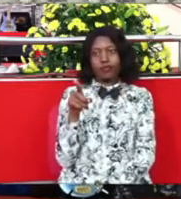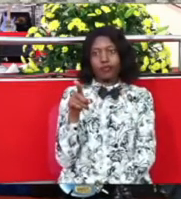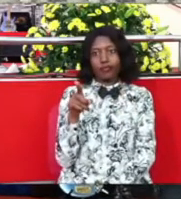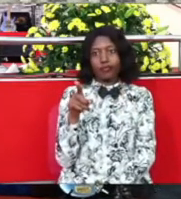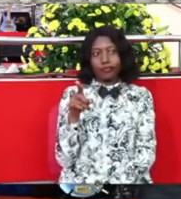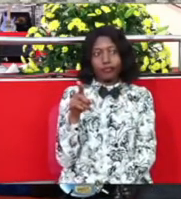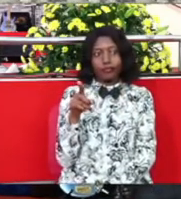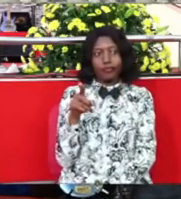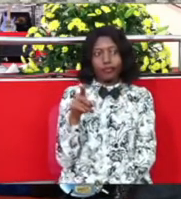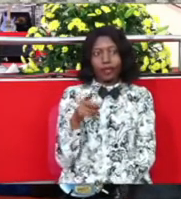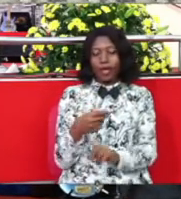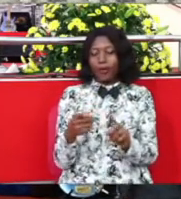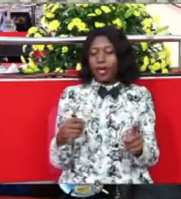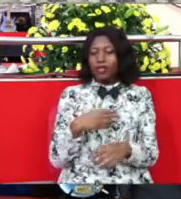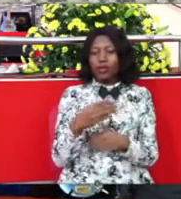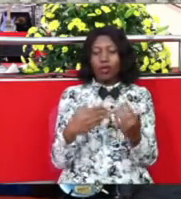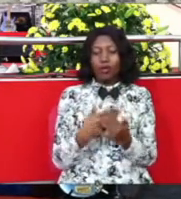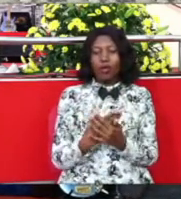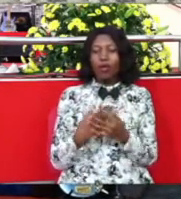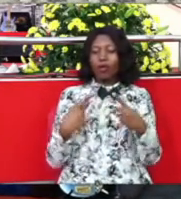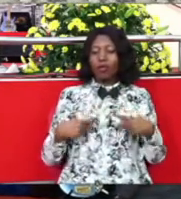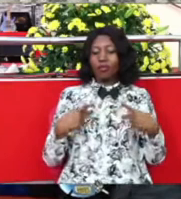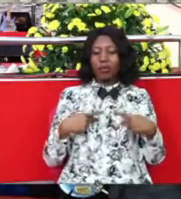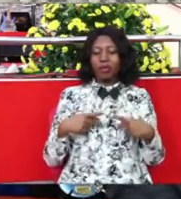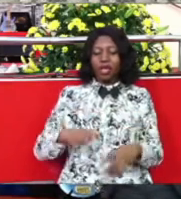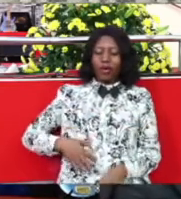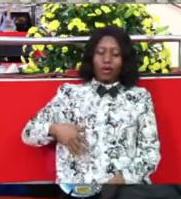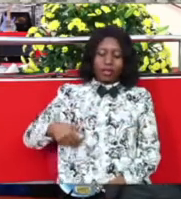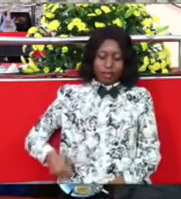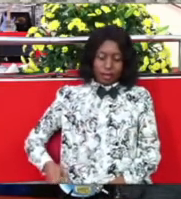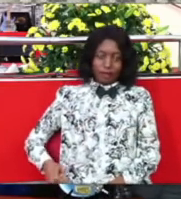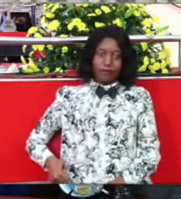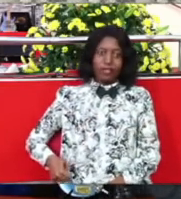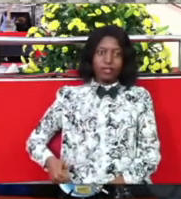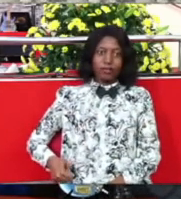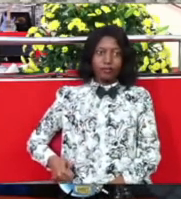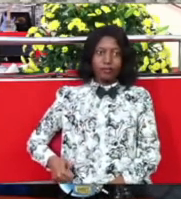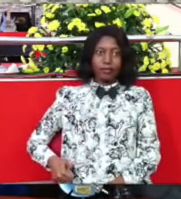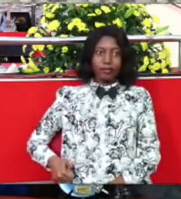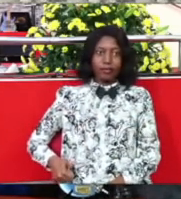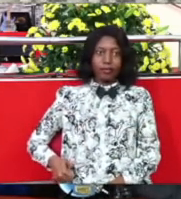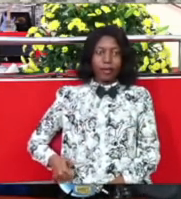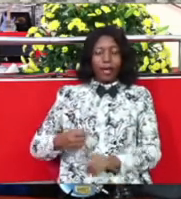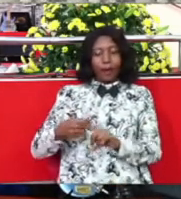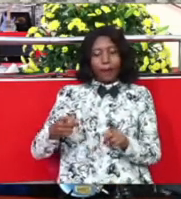particular point, everybody was for himself and God was just for the Noah's family. Aha, wakati ule kila mtu